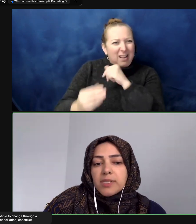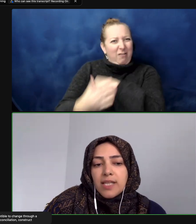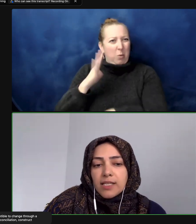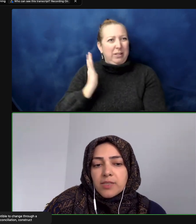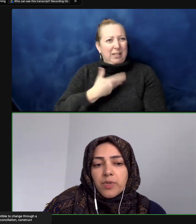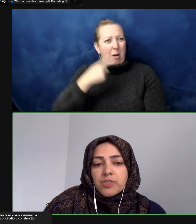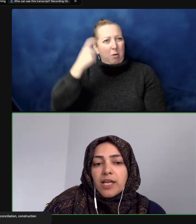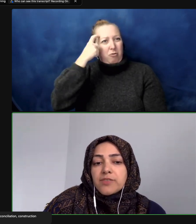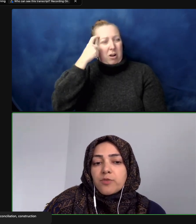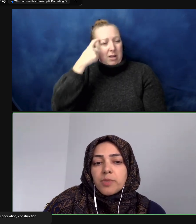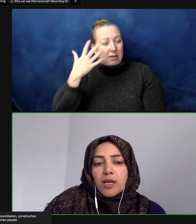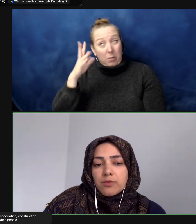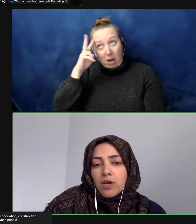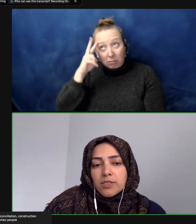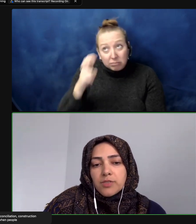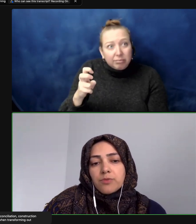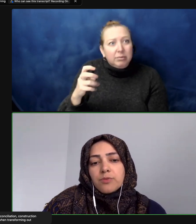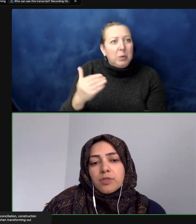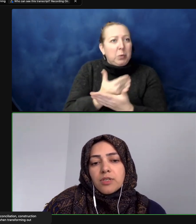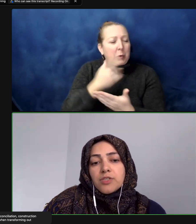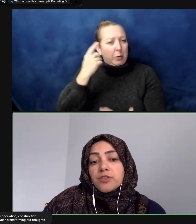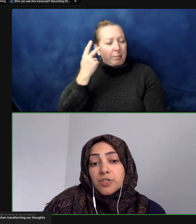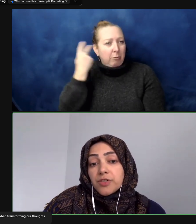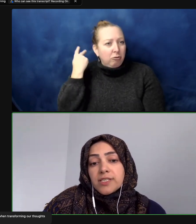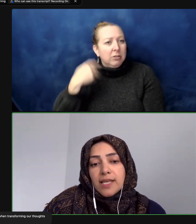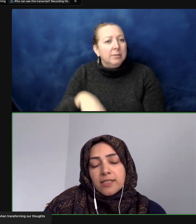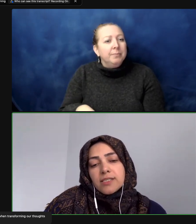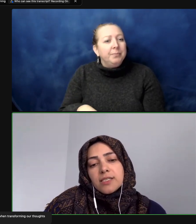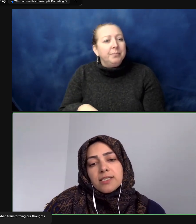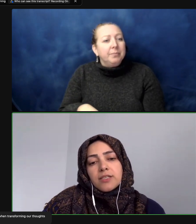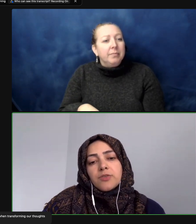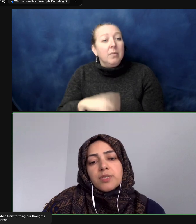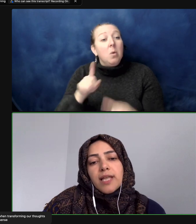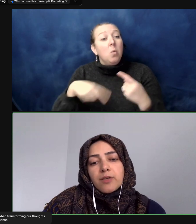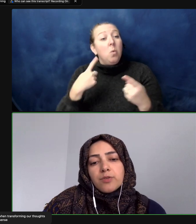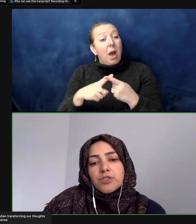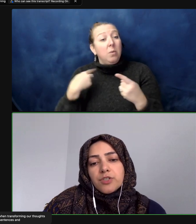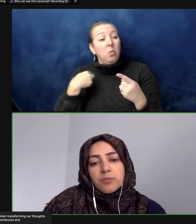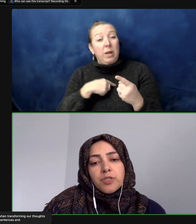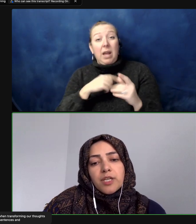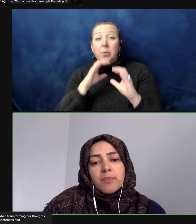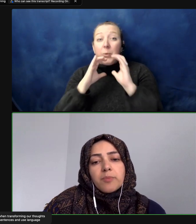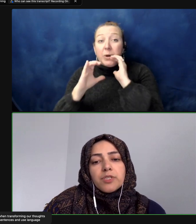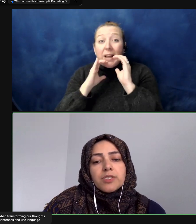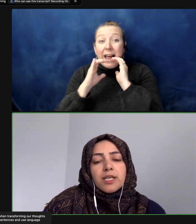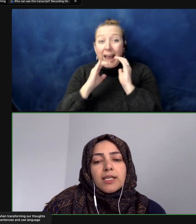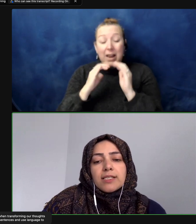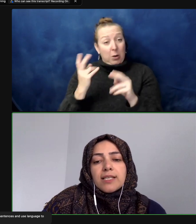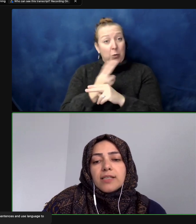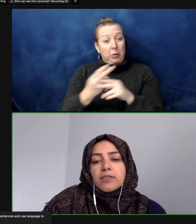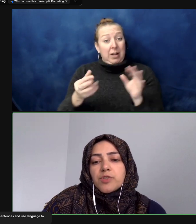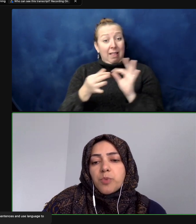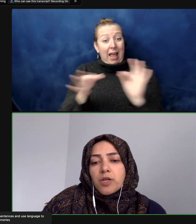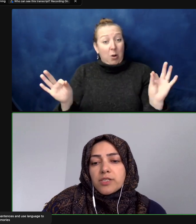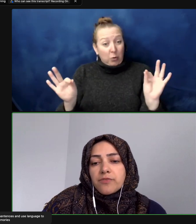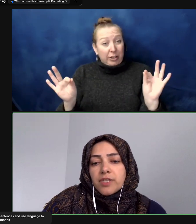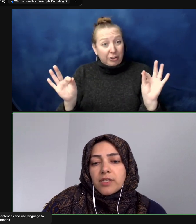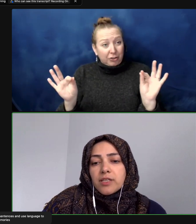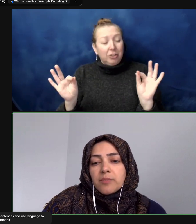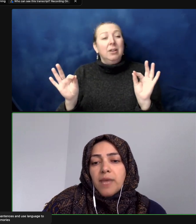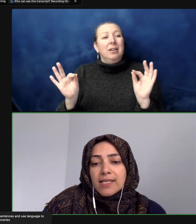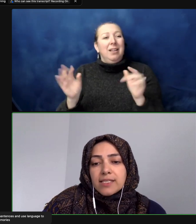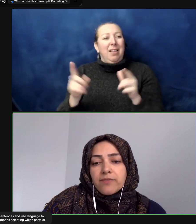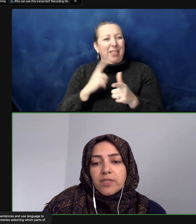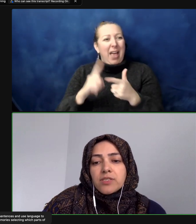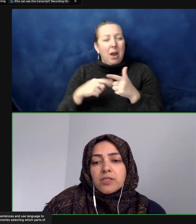Construction happened next when transforming our thoughts into concrete sentences and used language to communicate memories, selecting which parts of